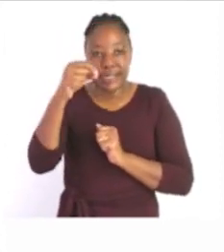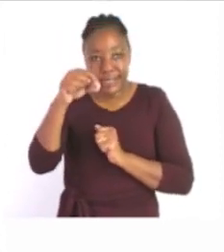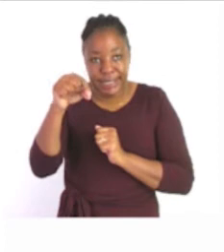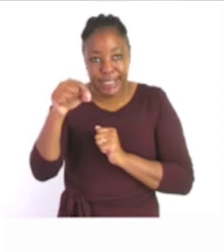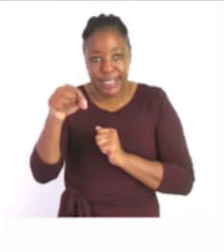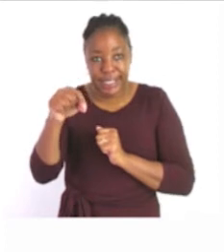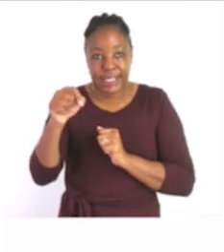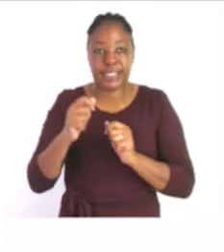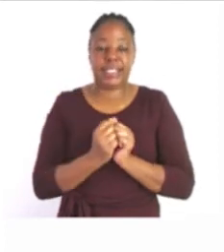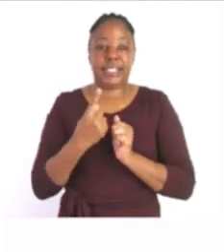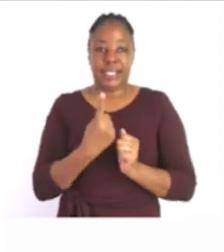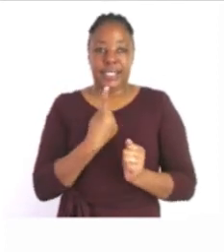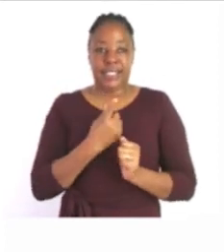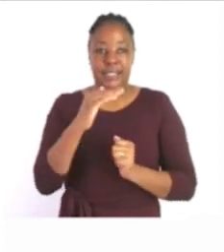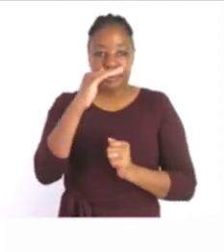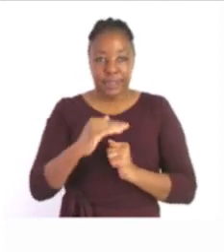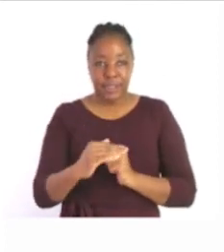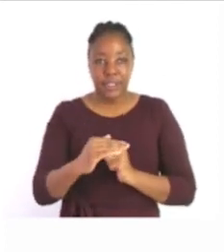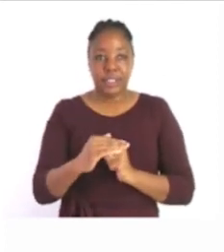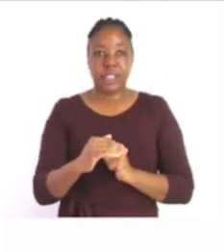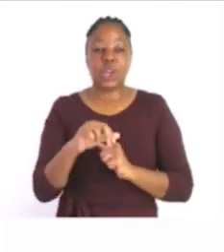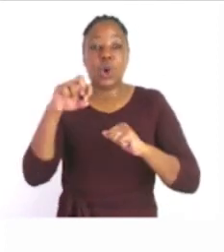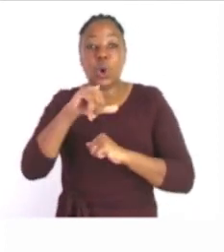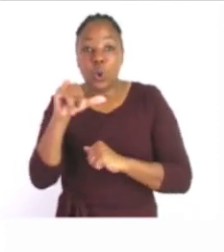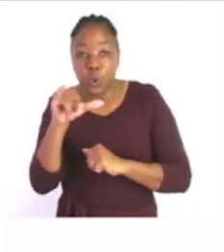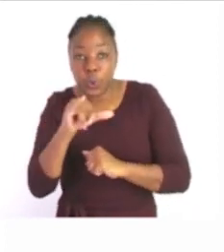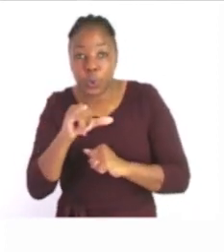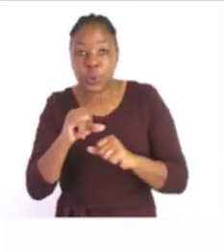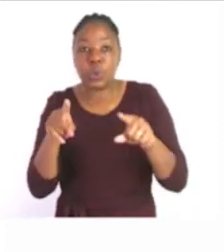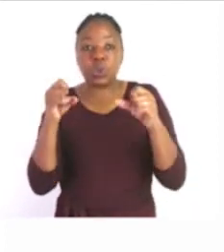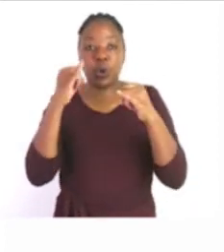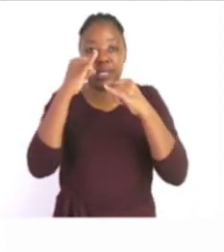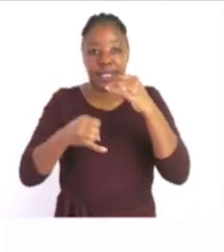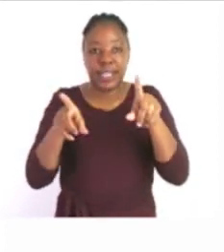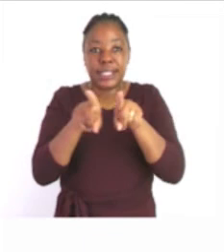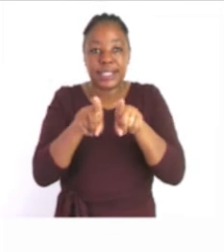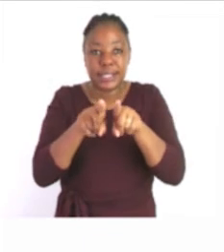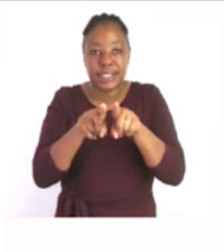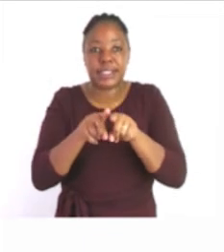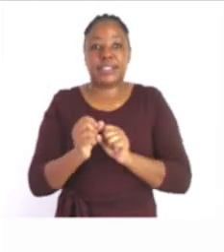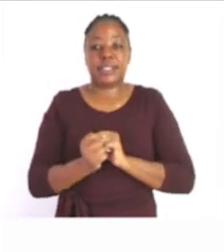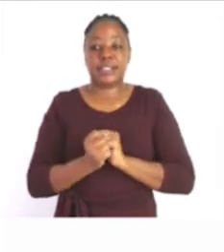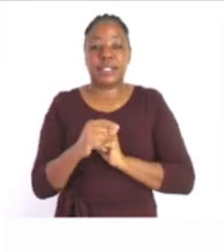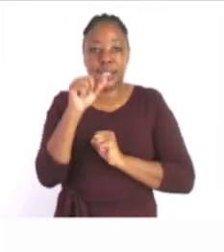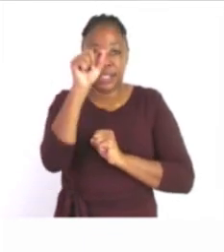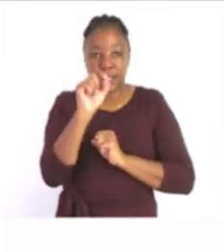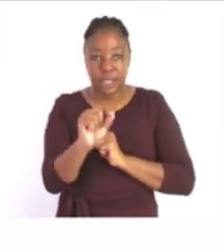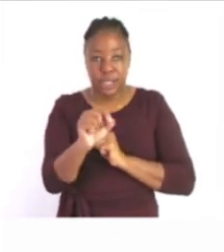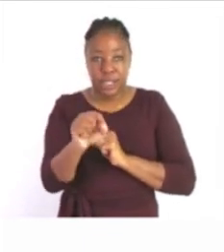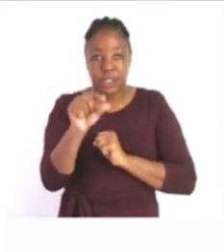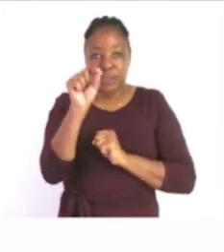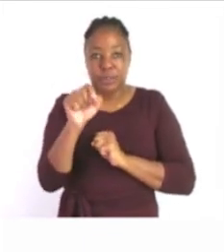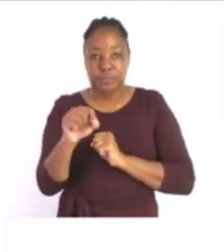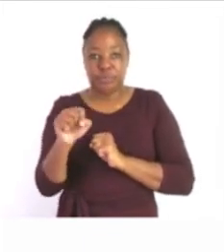it by yourselves to look for the words that rhyme together. Remember, a rhyme is when the words